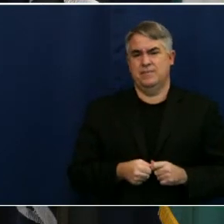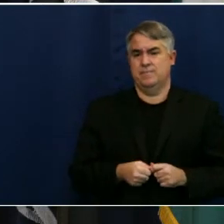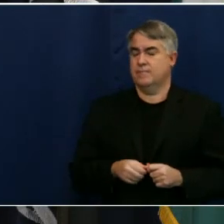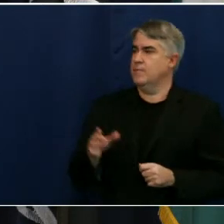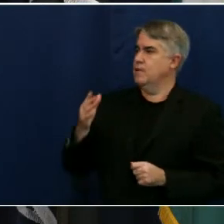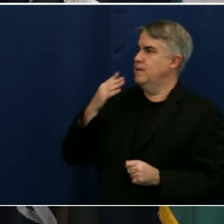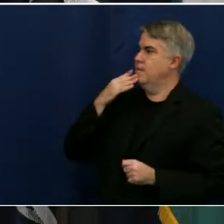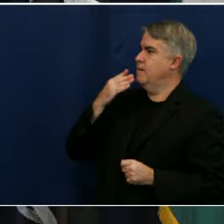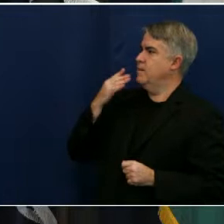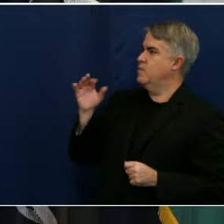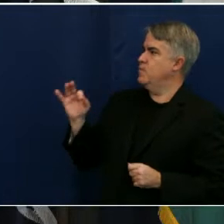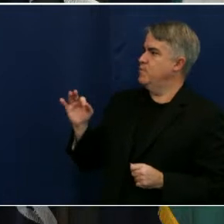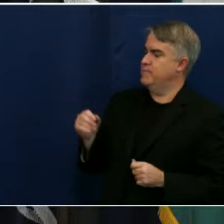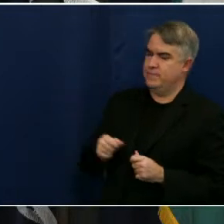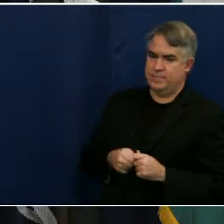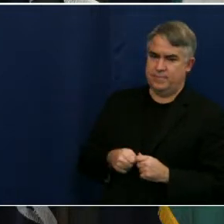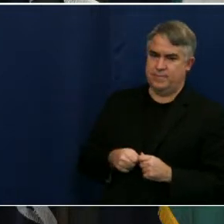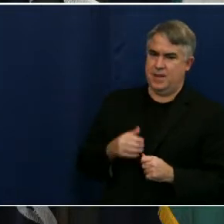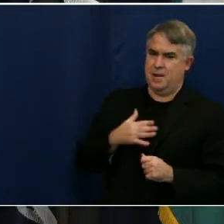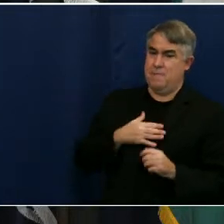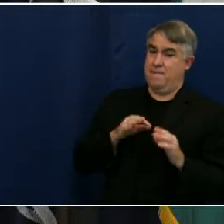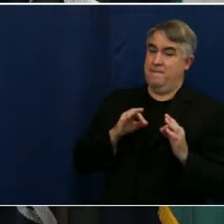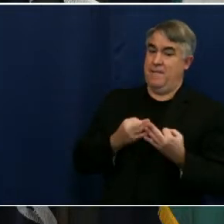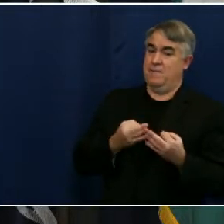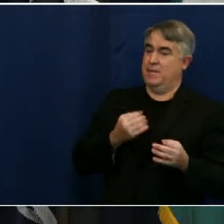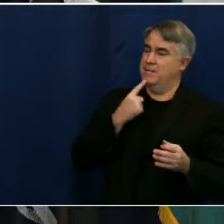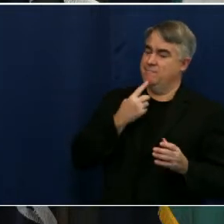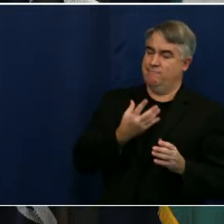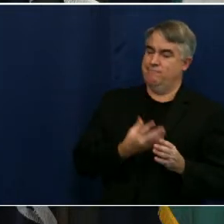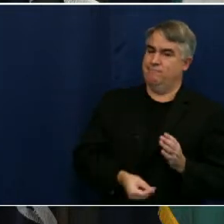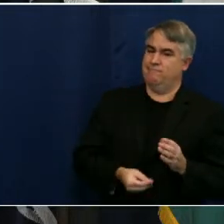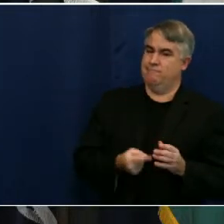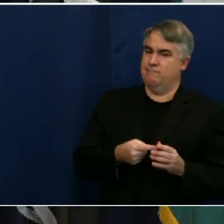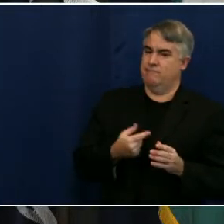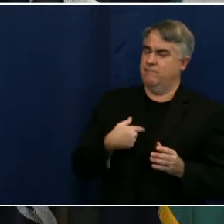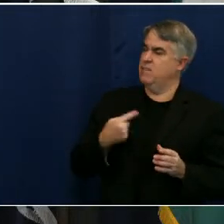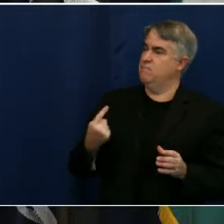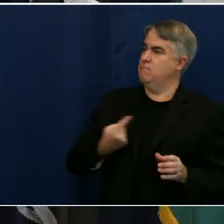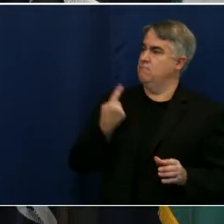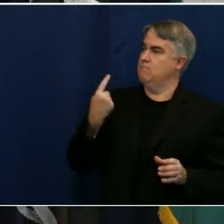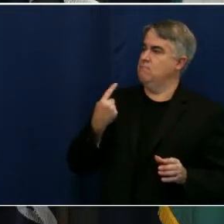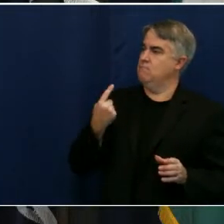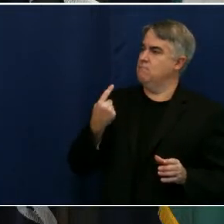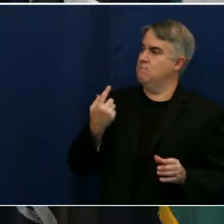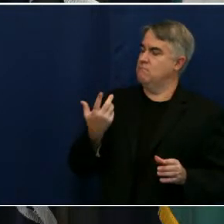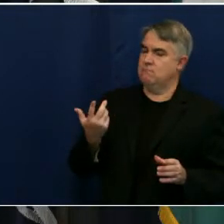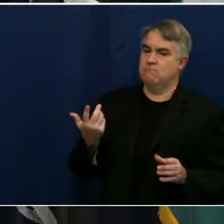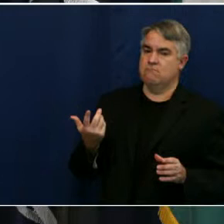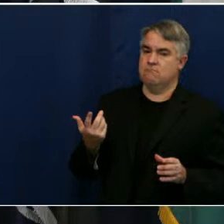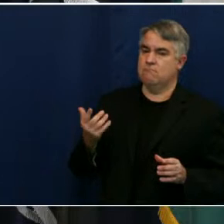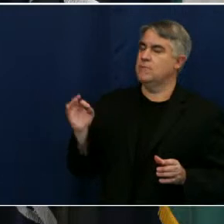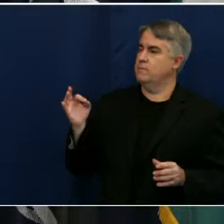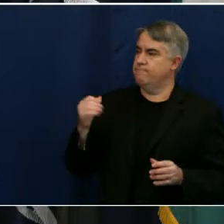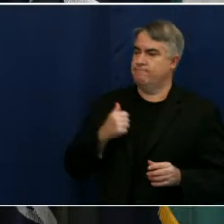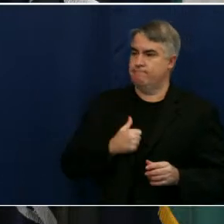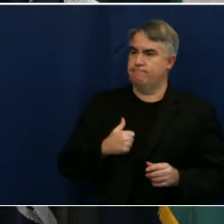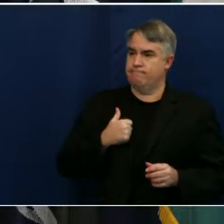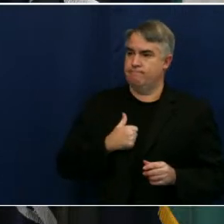one of those that just lost a family member, so it's, I'm very sorry. Take it personally. Of course. Thank you. My second question